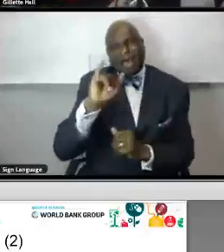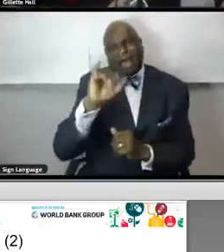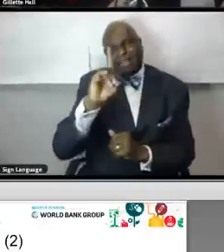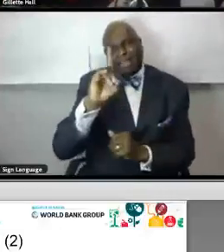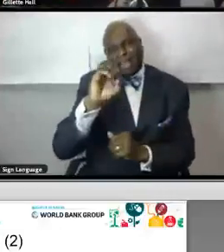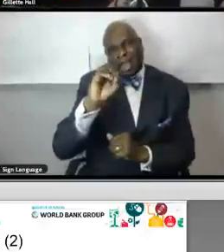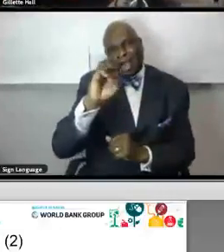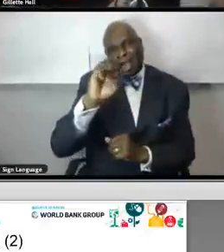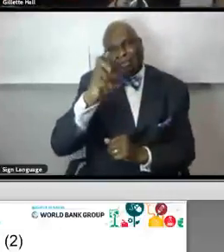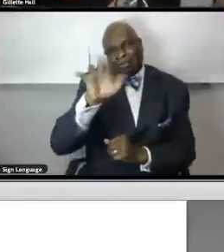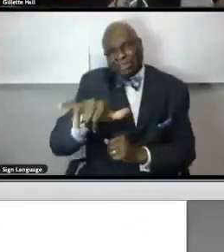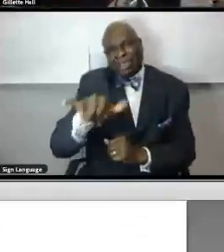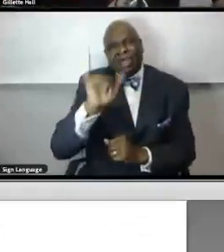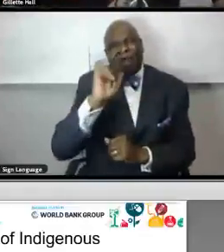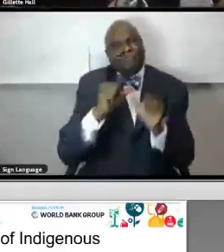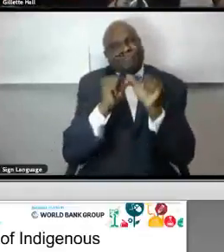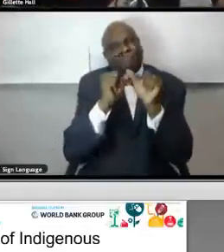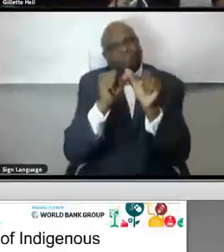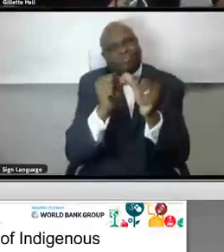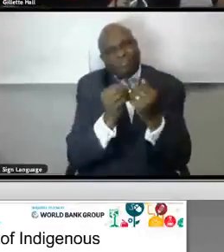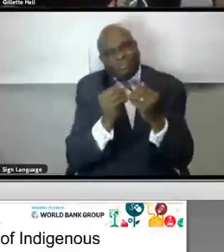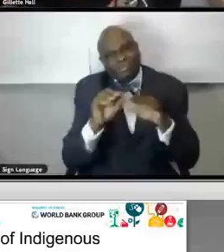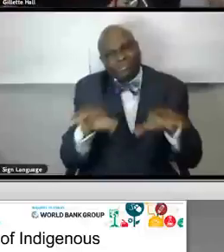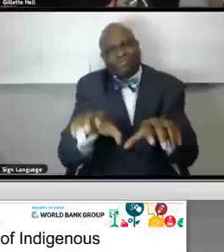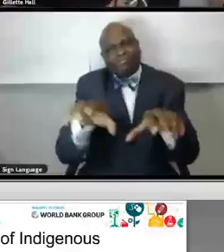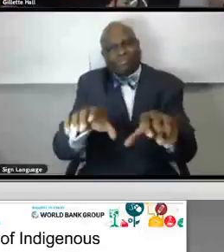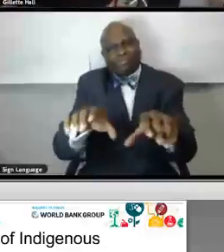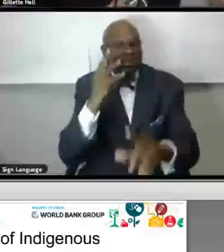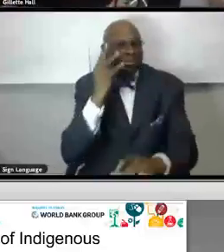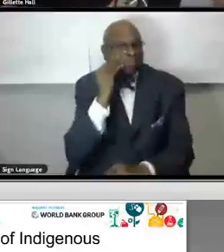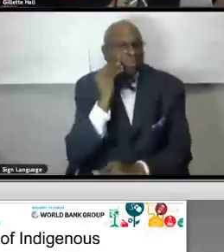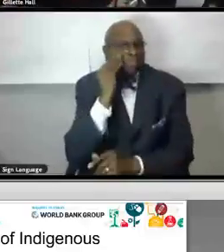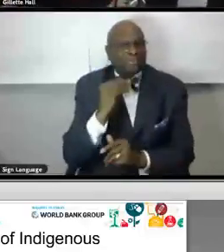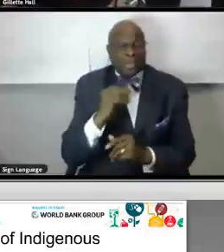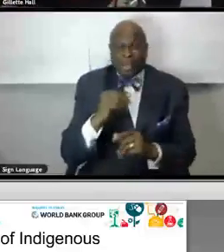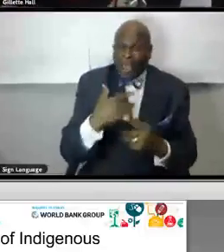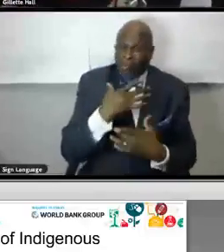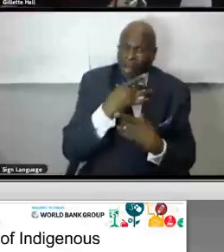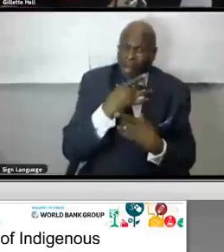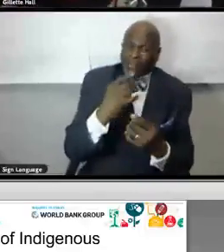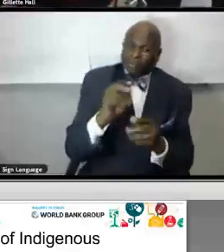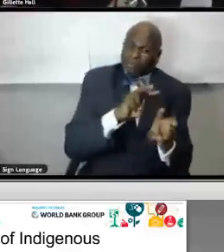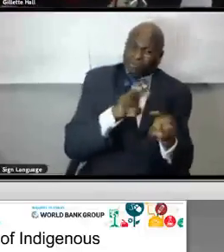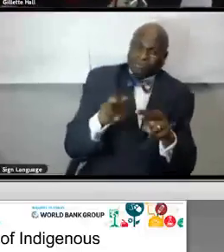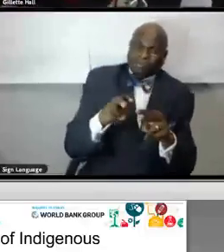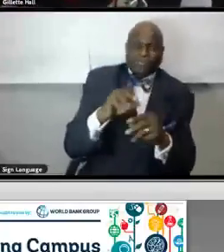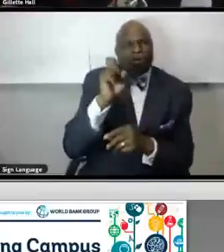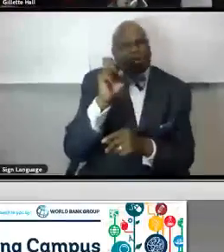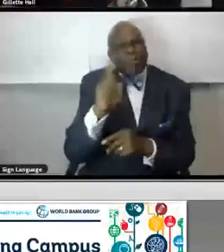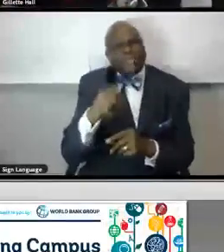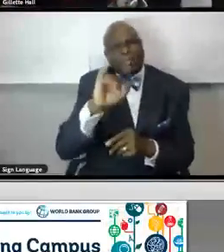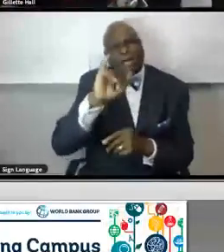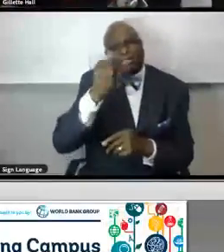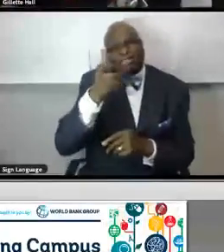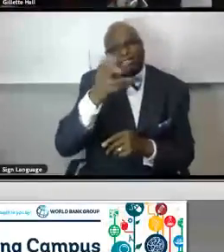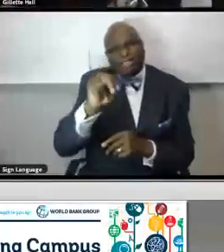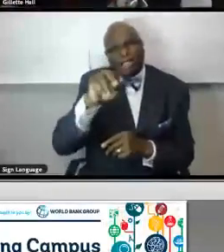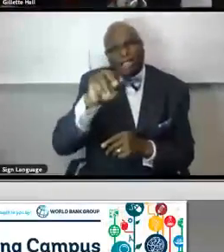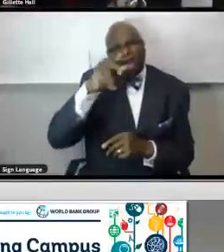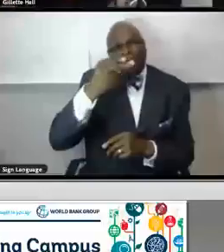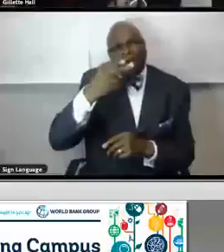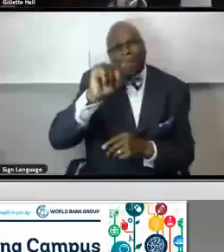ideologies are carried out or experienced. But I would like to turn to this. There was a question by Jason